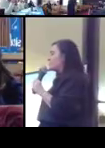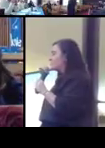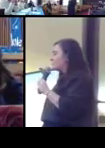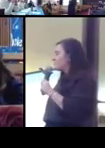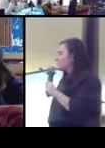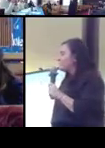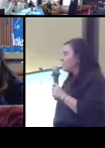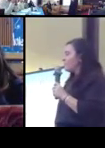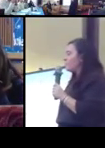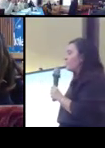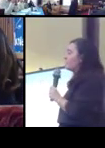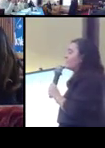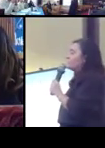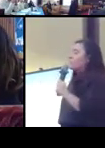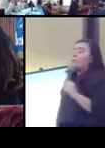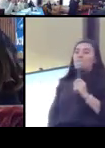resources.